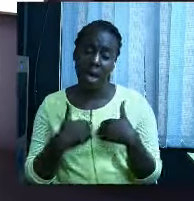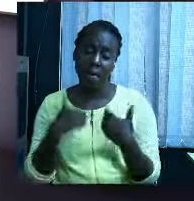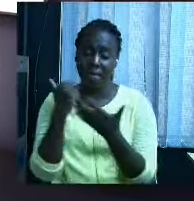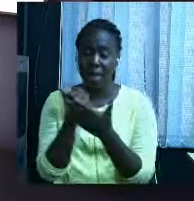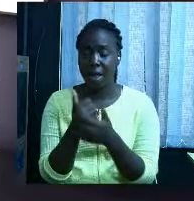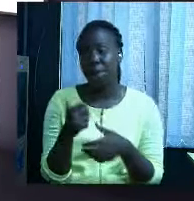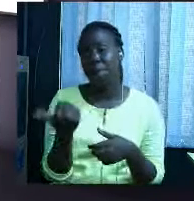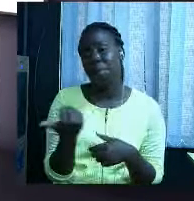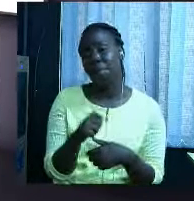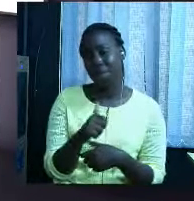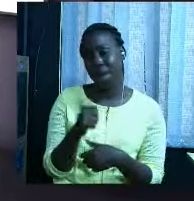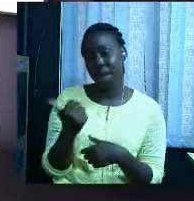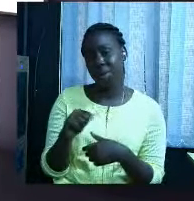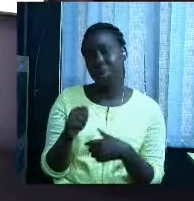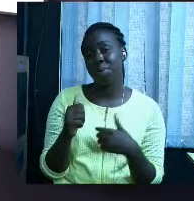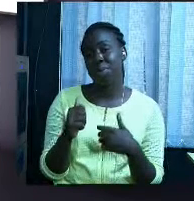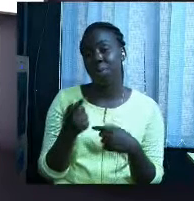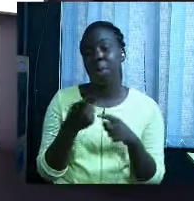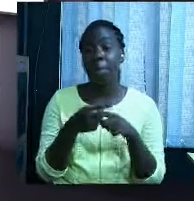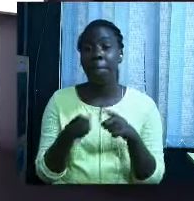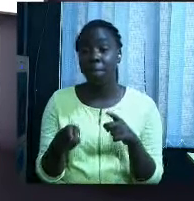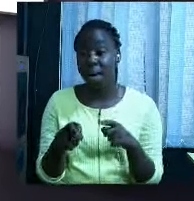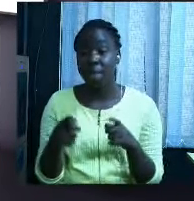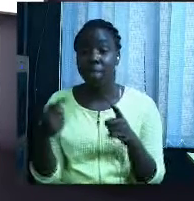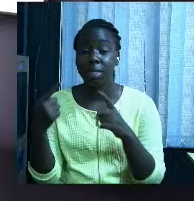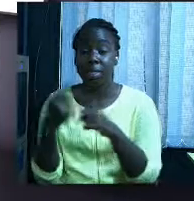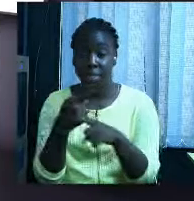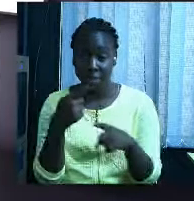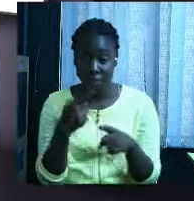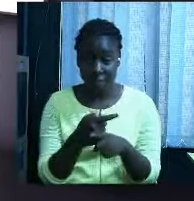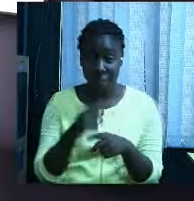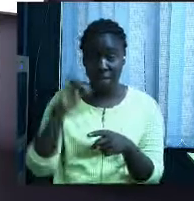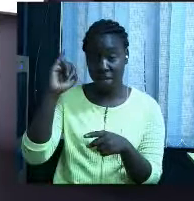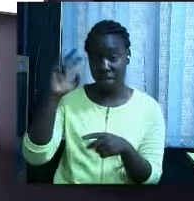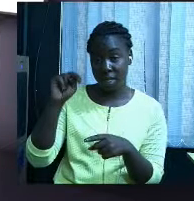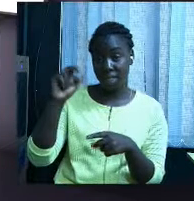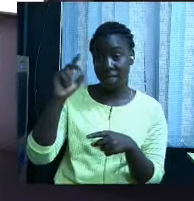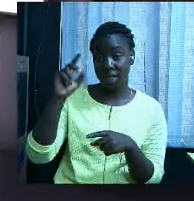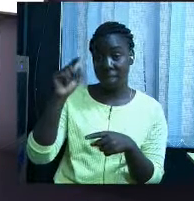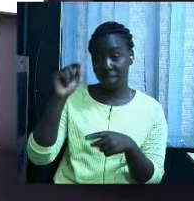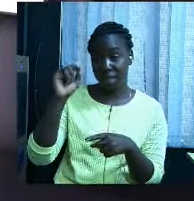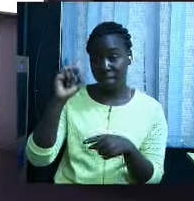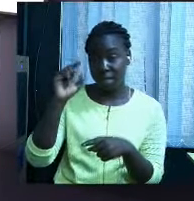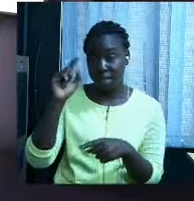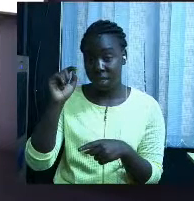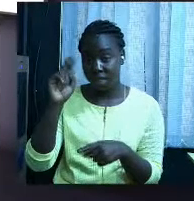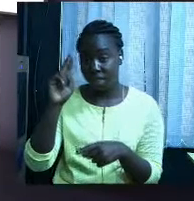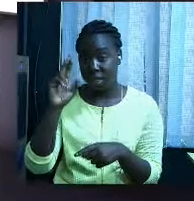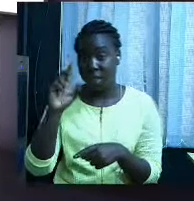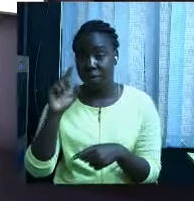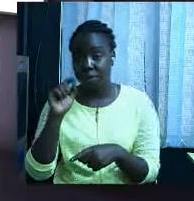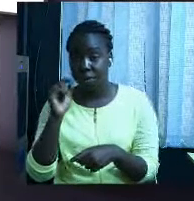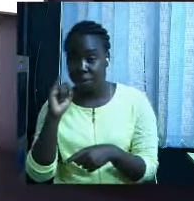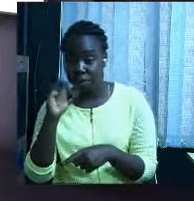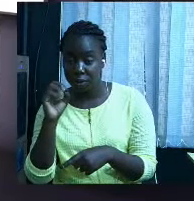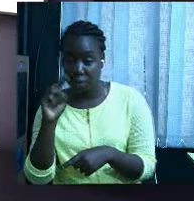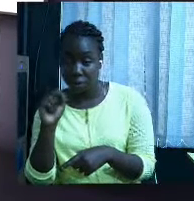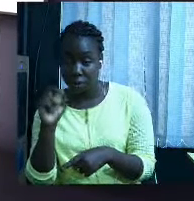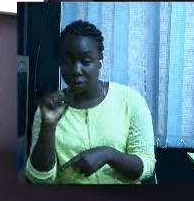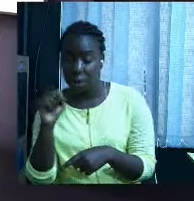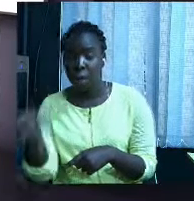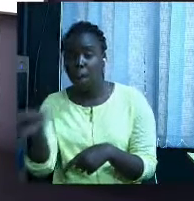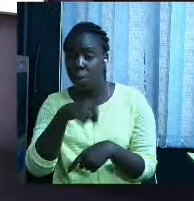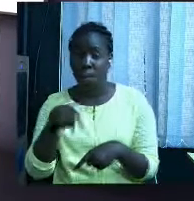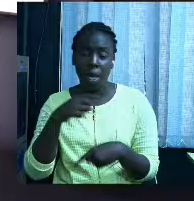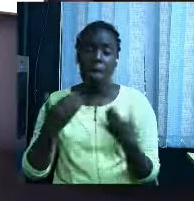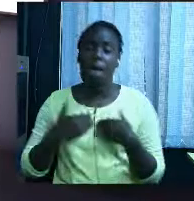institutional level, I can say there are a number of efforts which have been done to bring